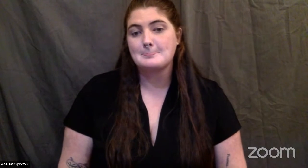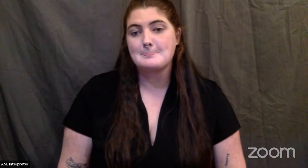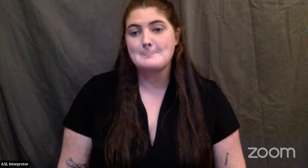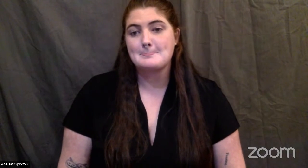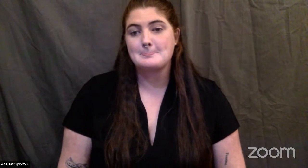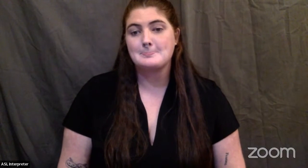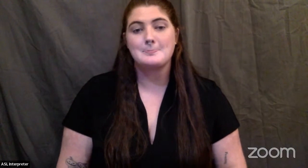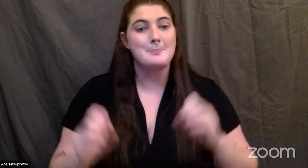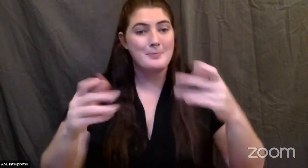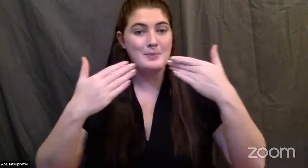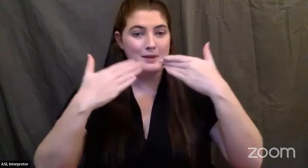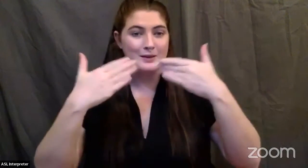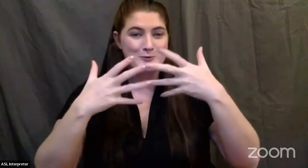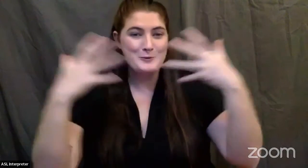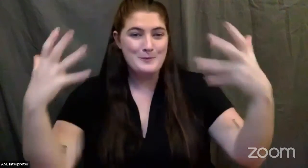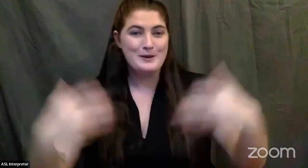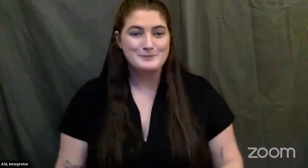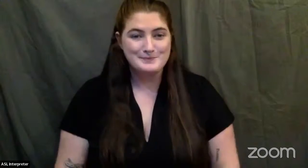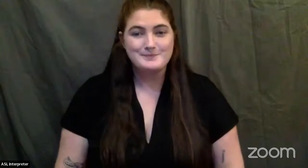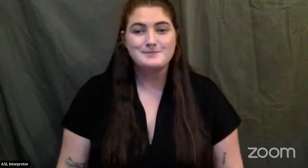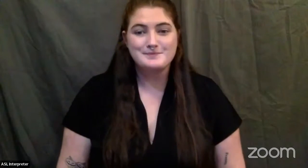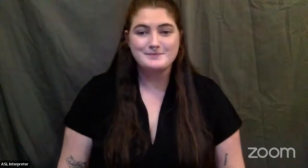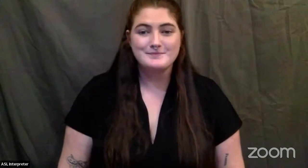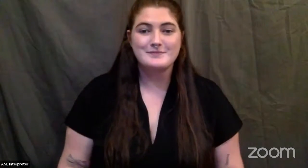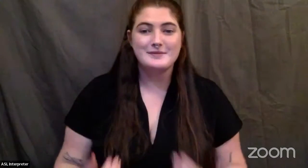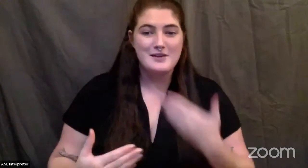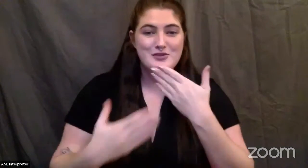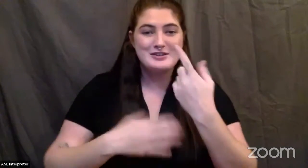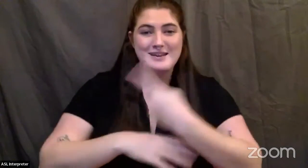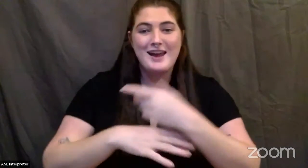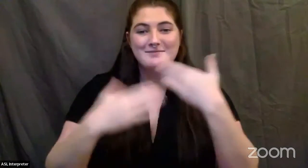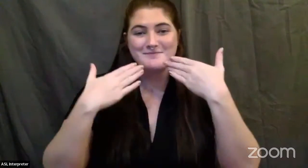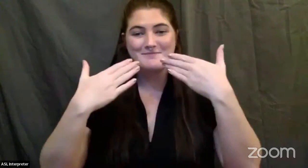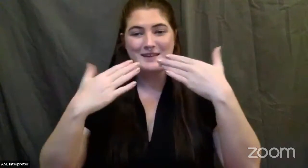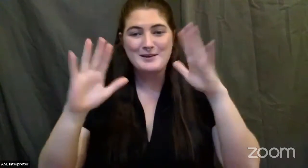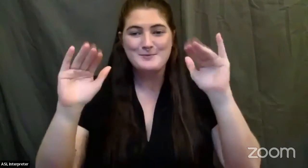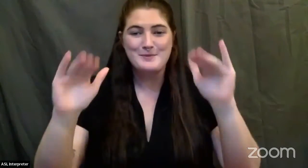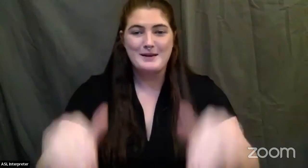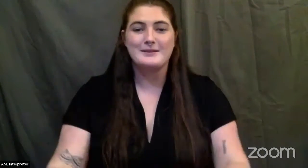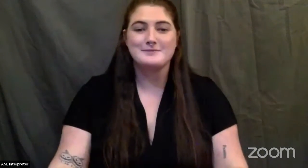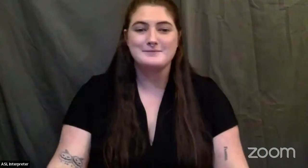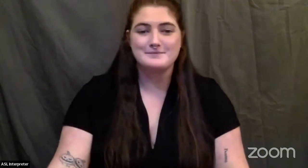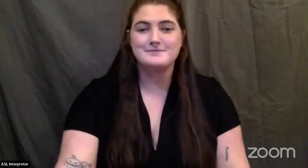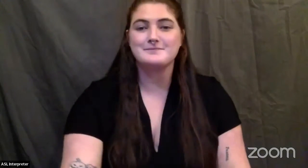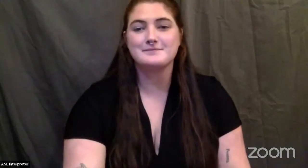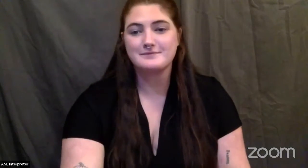Okay, Thanks so much. guys. Thank you. Thank you. Have Have a good night. Appreciate it. Thank you. Thank Cheers. you.